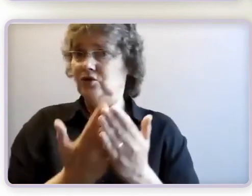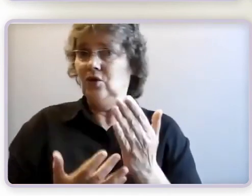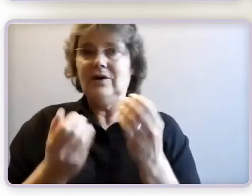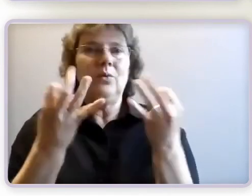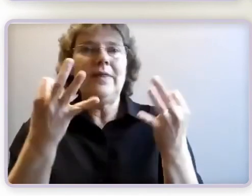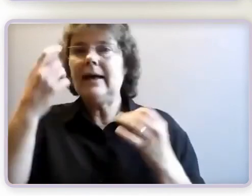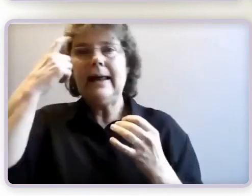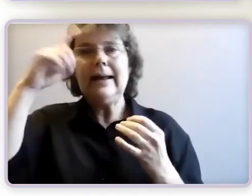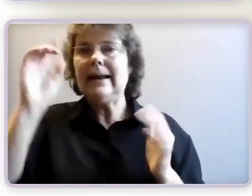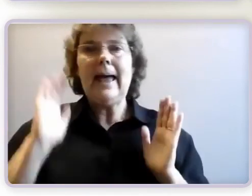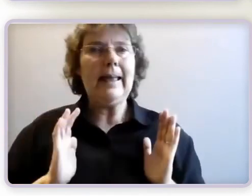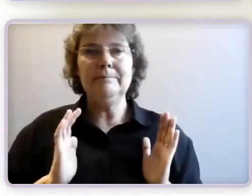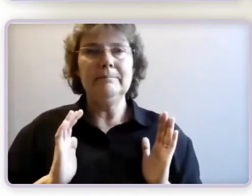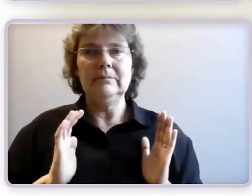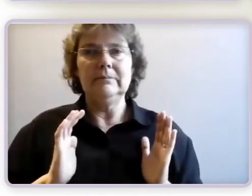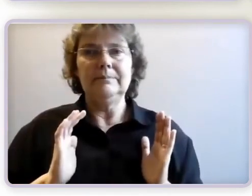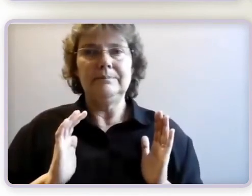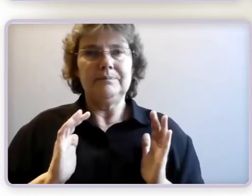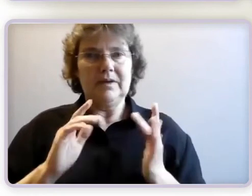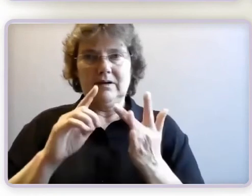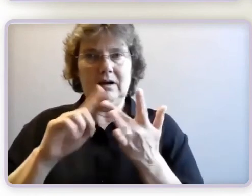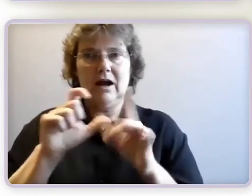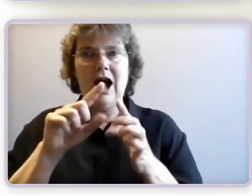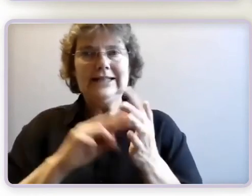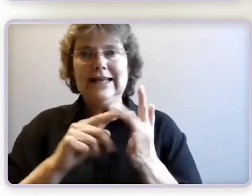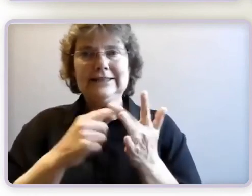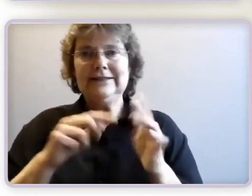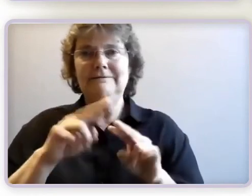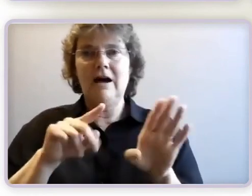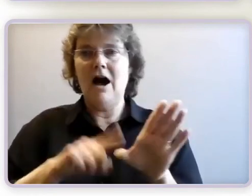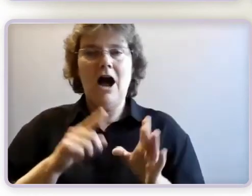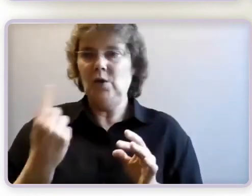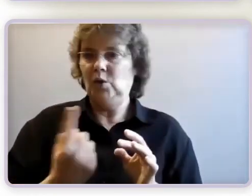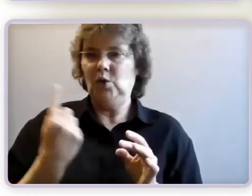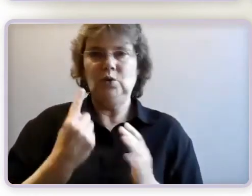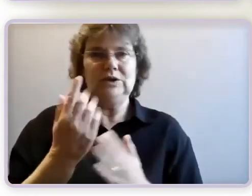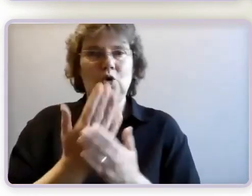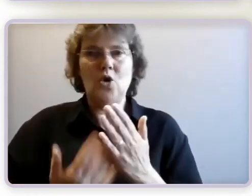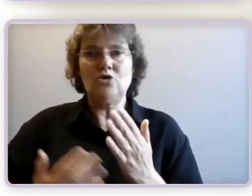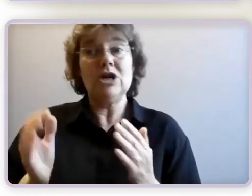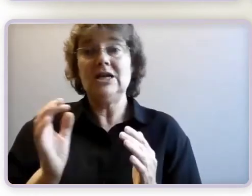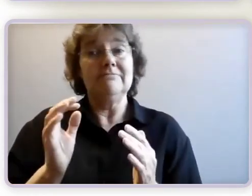a de-identified way or in a private session.